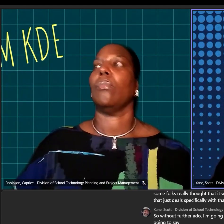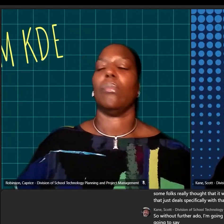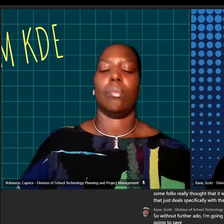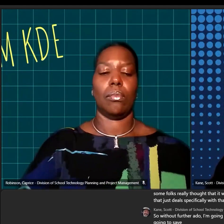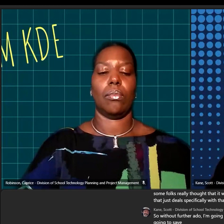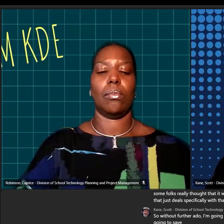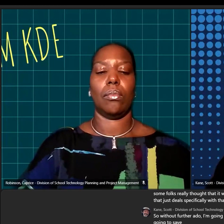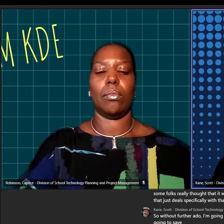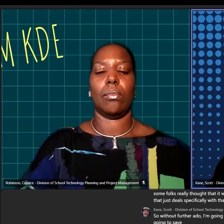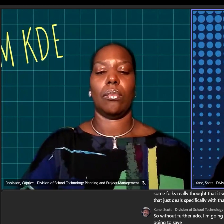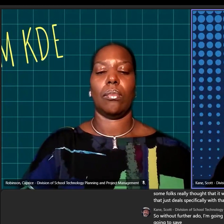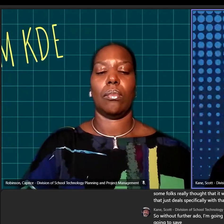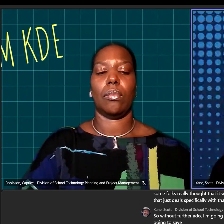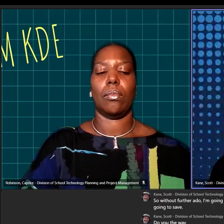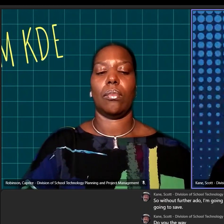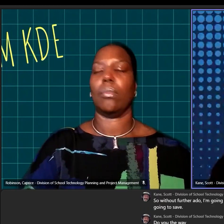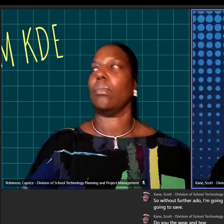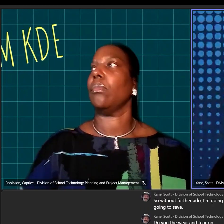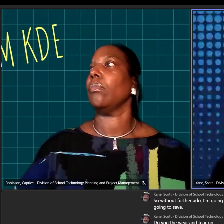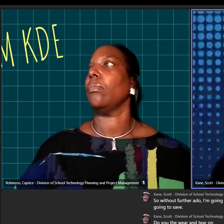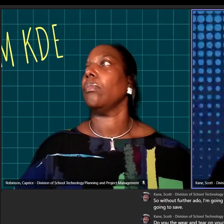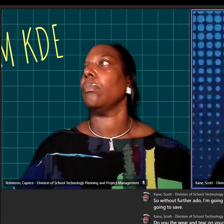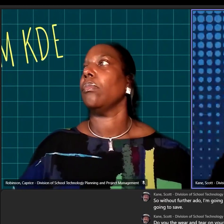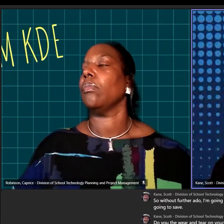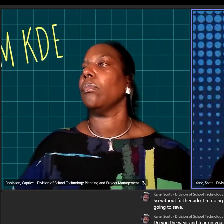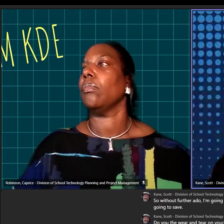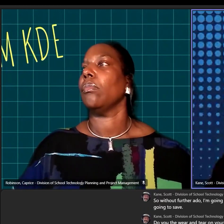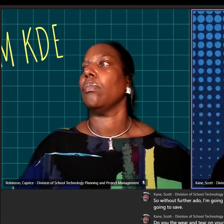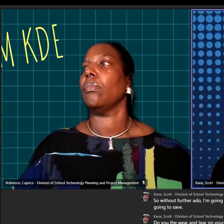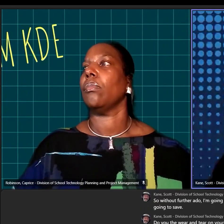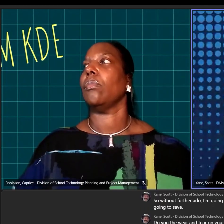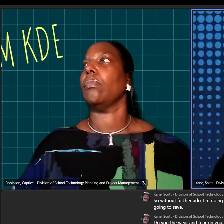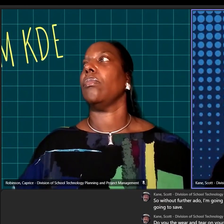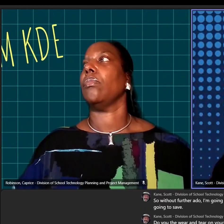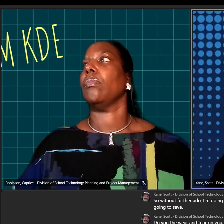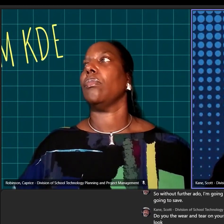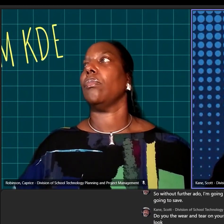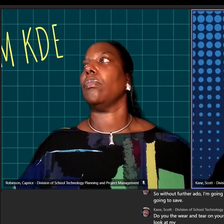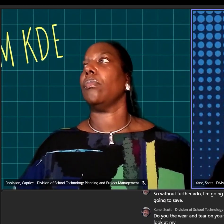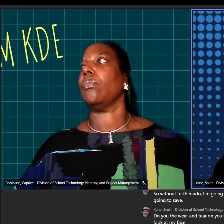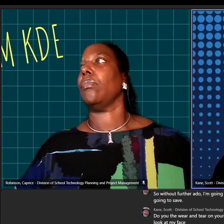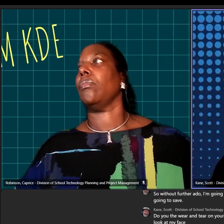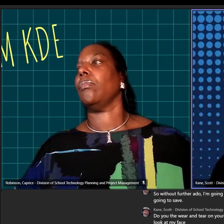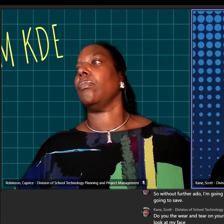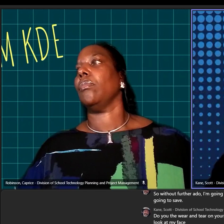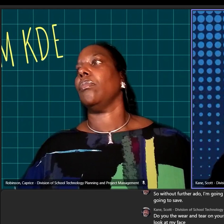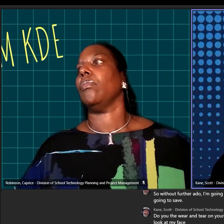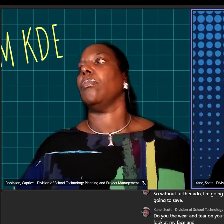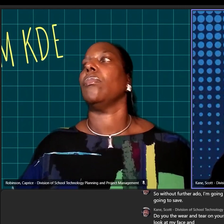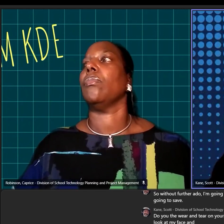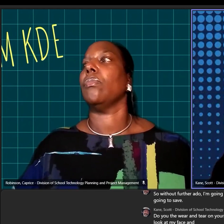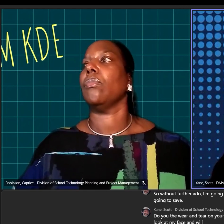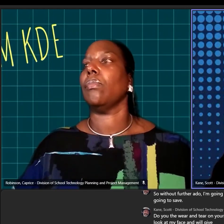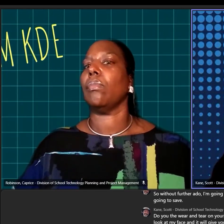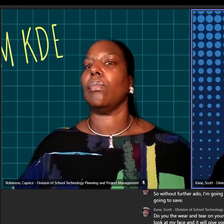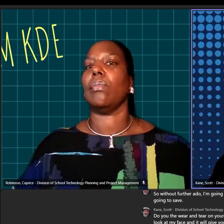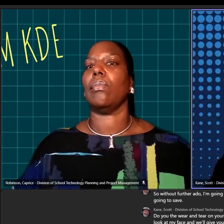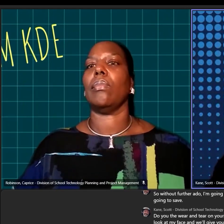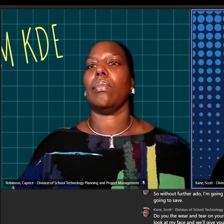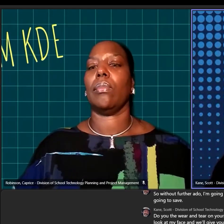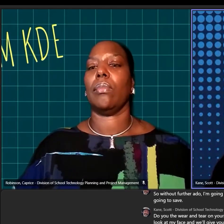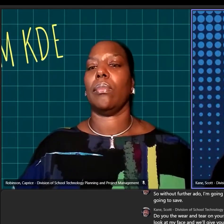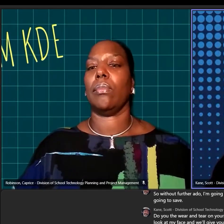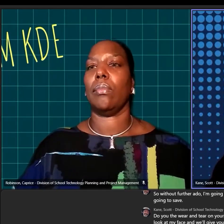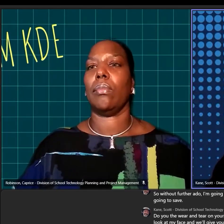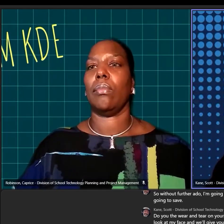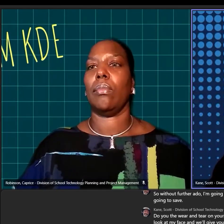save you the wear and tear on your eyes, and you will no longer have to look at my face, and we'll give you a look rather at